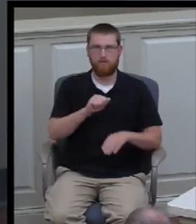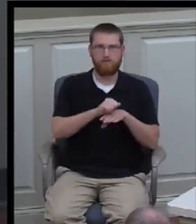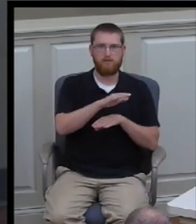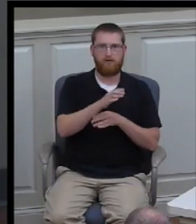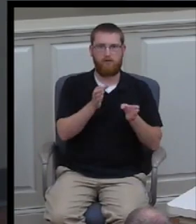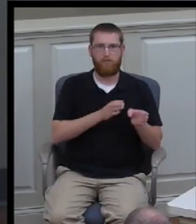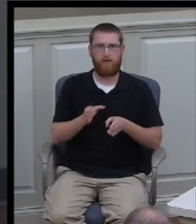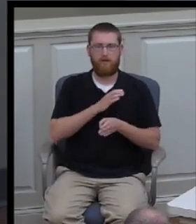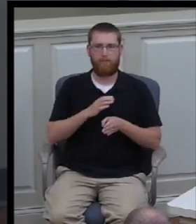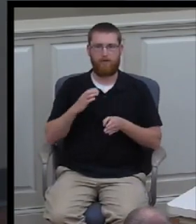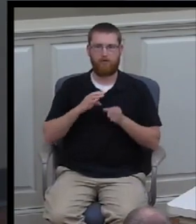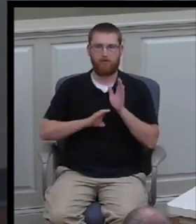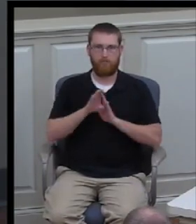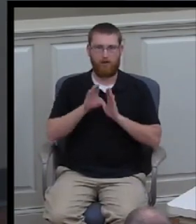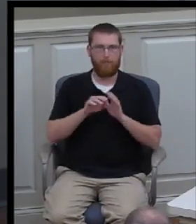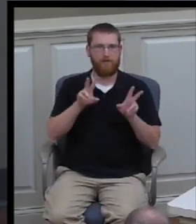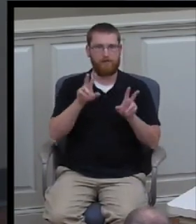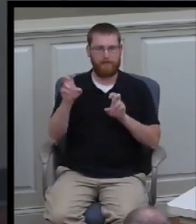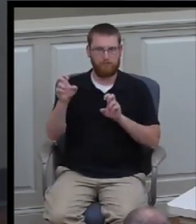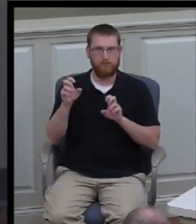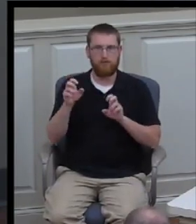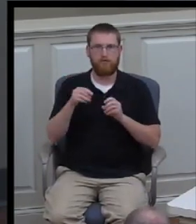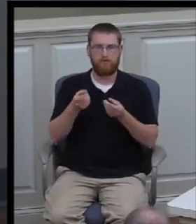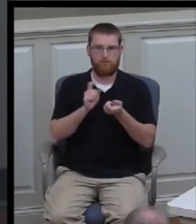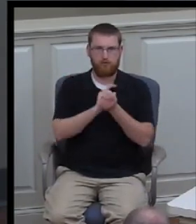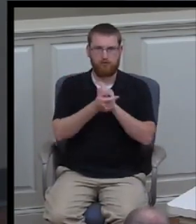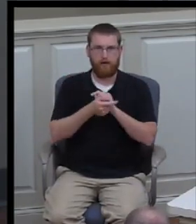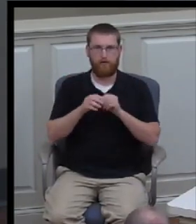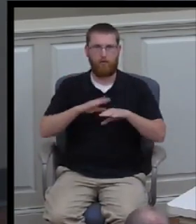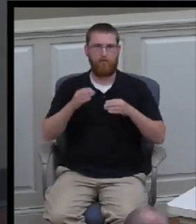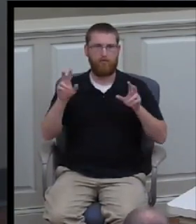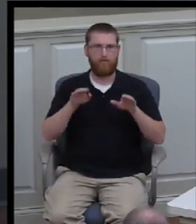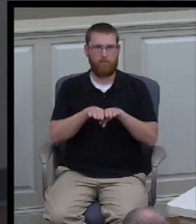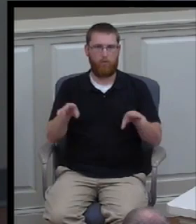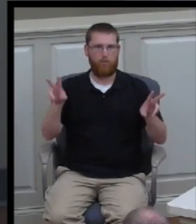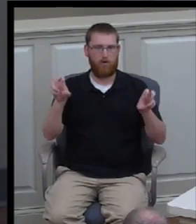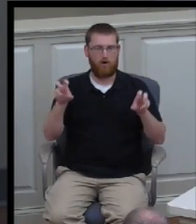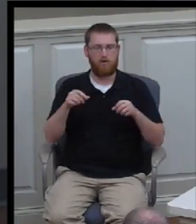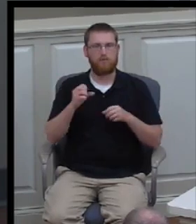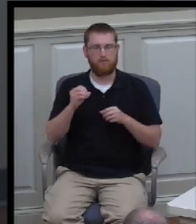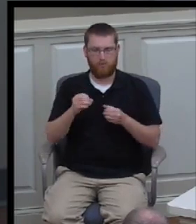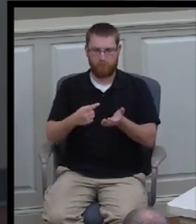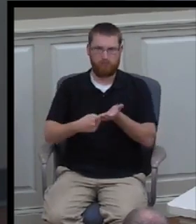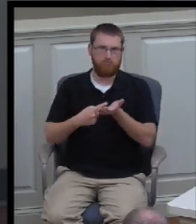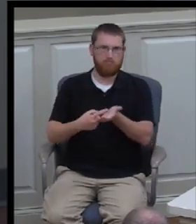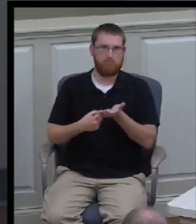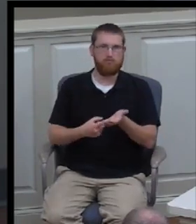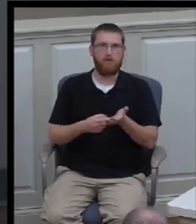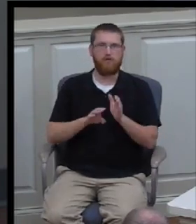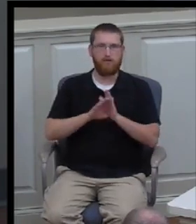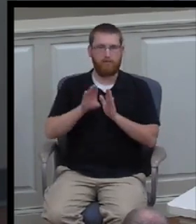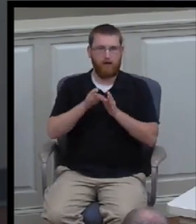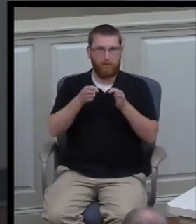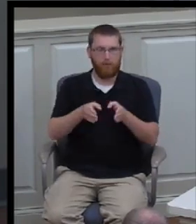and as you know, development conditions sometimes evolve on the floor. Okay. So there was a little bit of that happened on the floor of the Planning Commission. The developer put